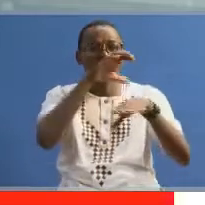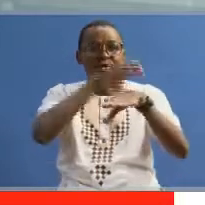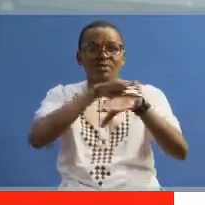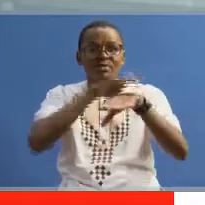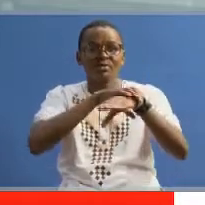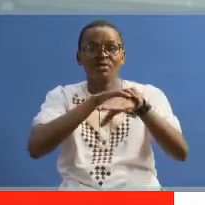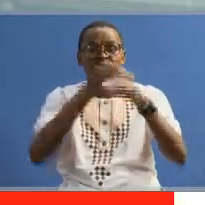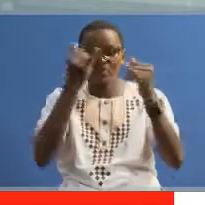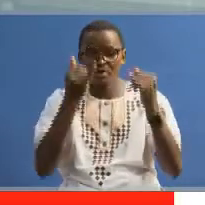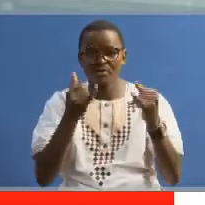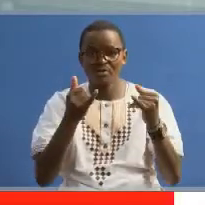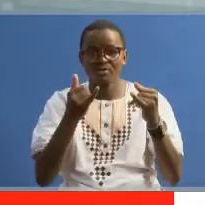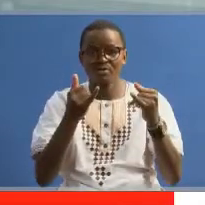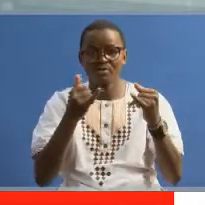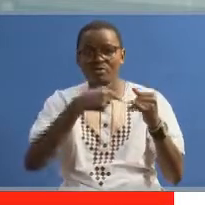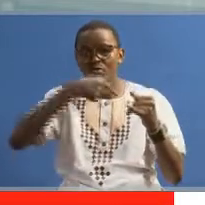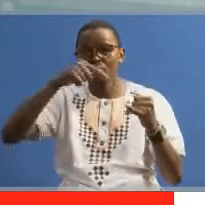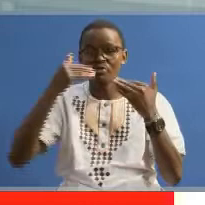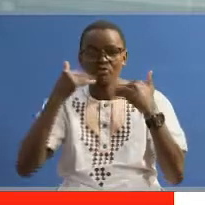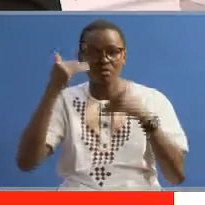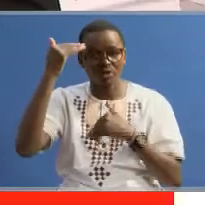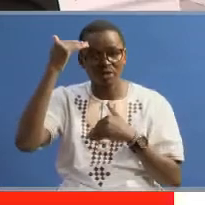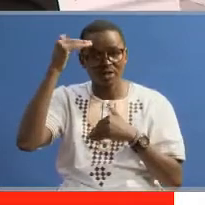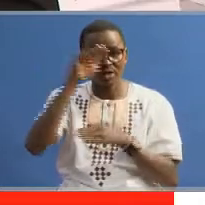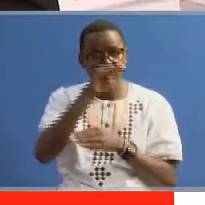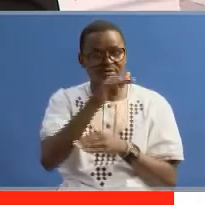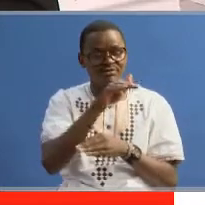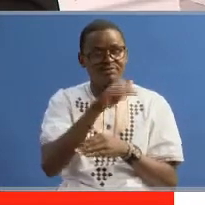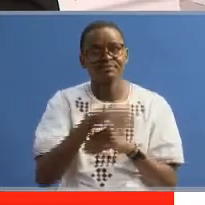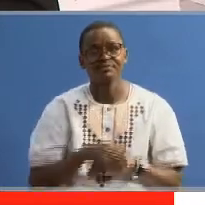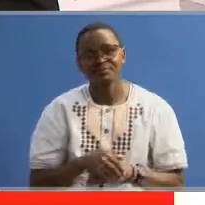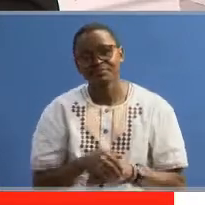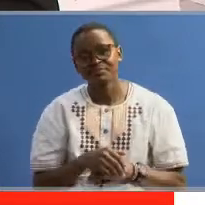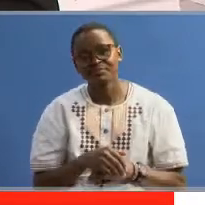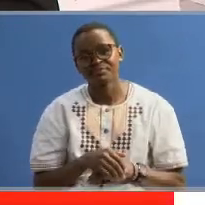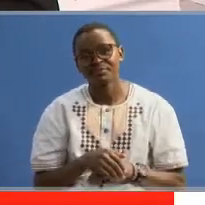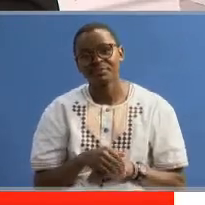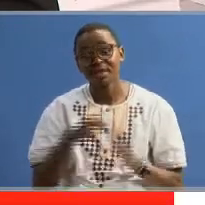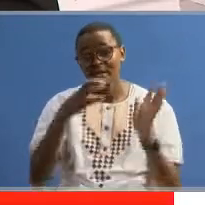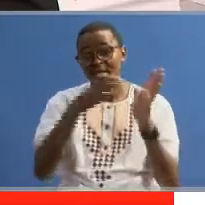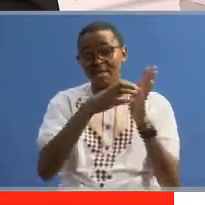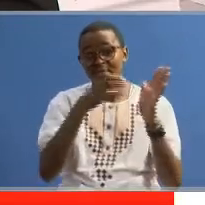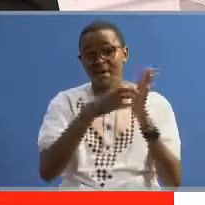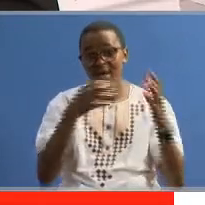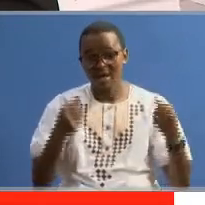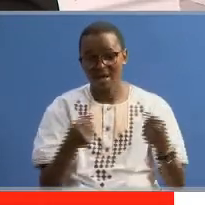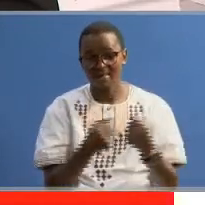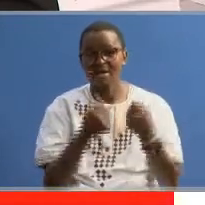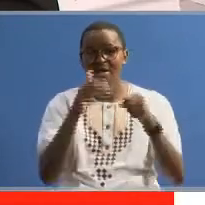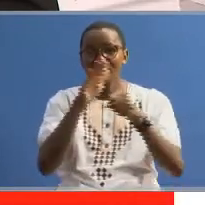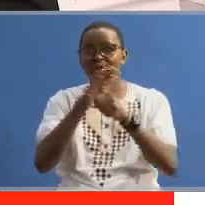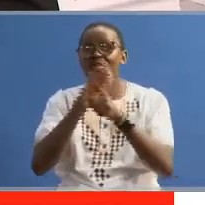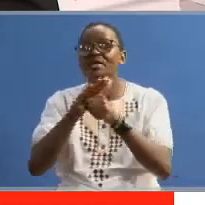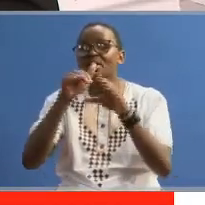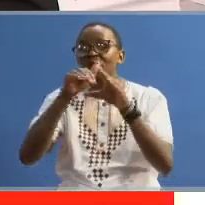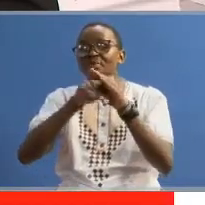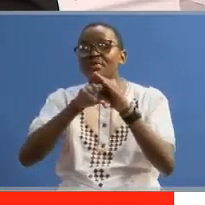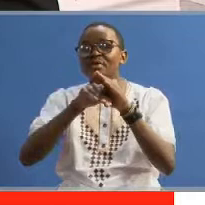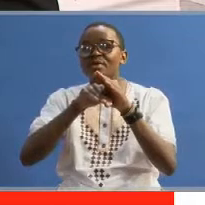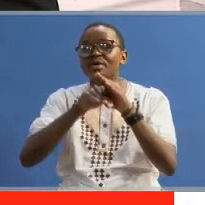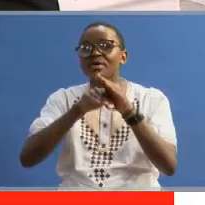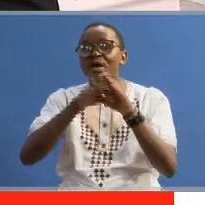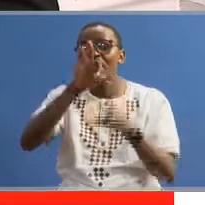the point now of it going to court and ask? No, I think these are cases that happen a lot in